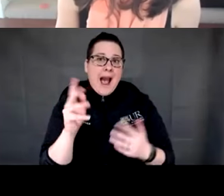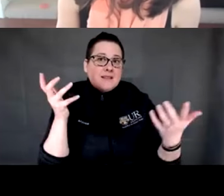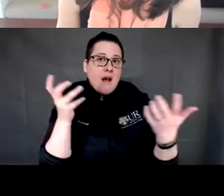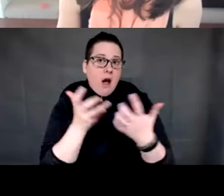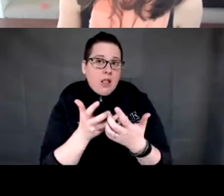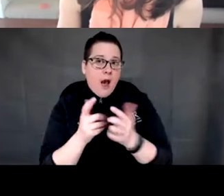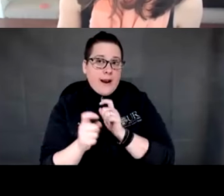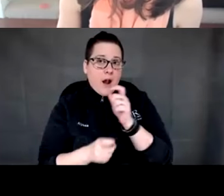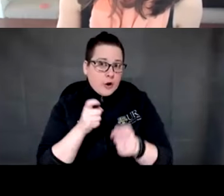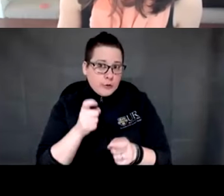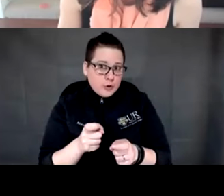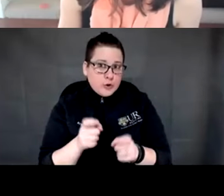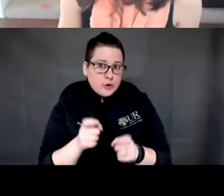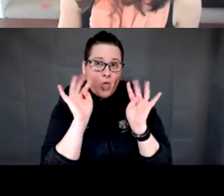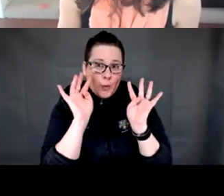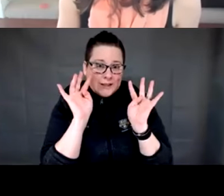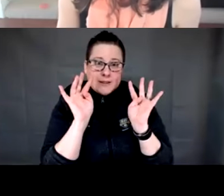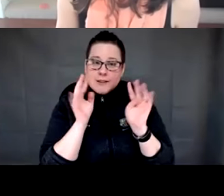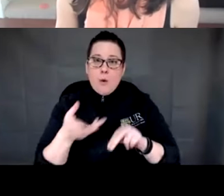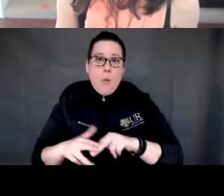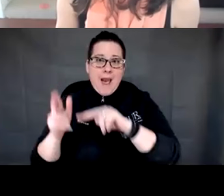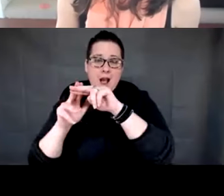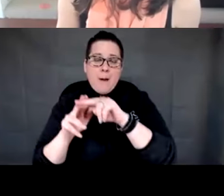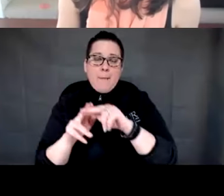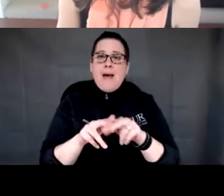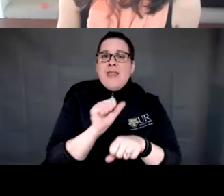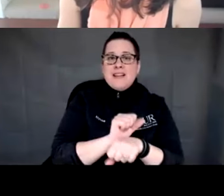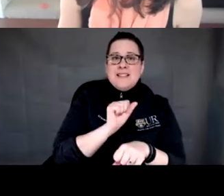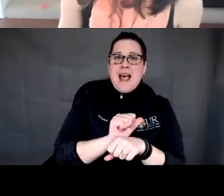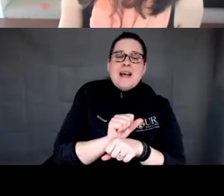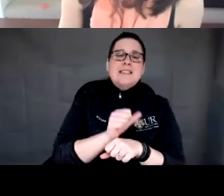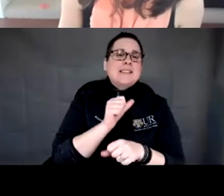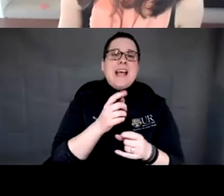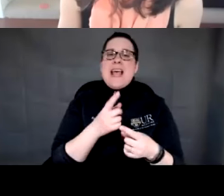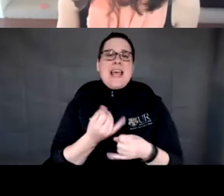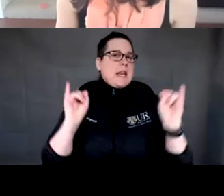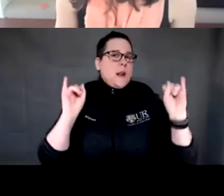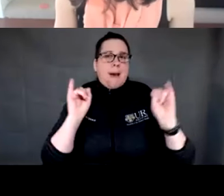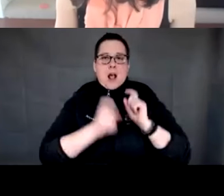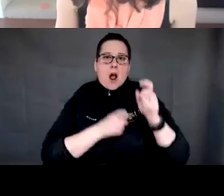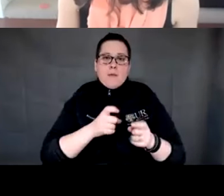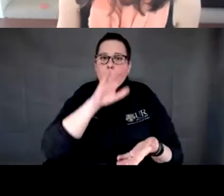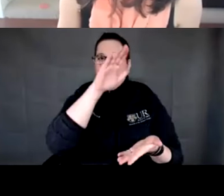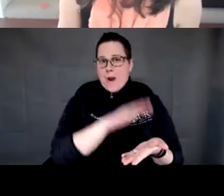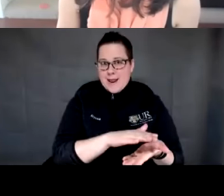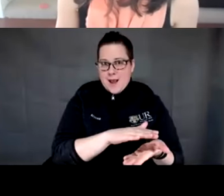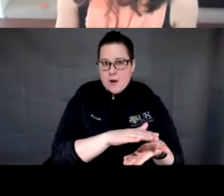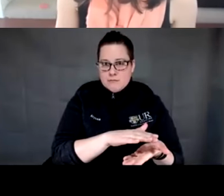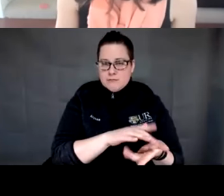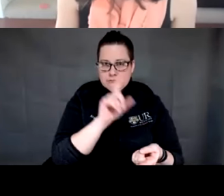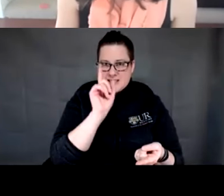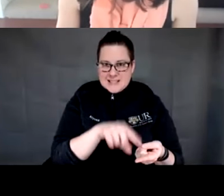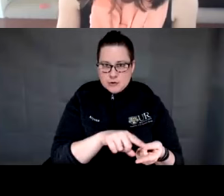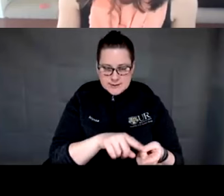aligned contribution of these whisks went way up, and the task independent contribution went down. It